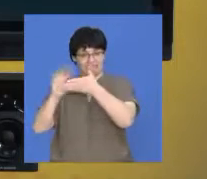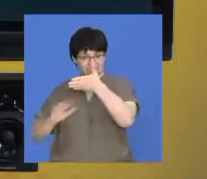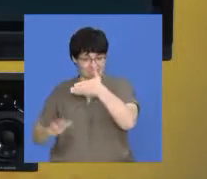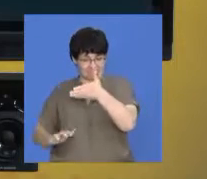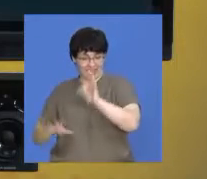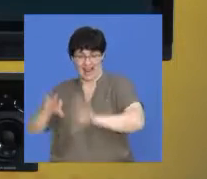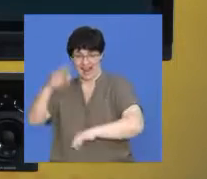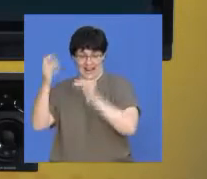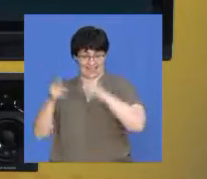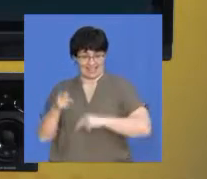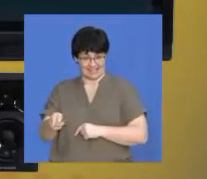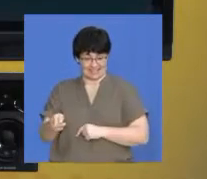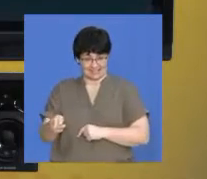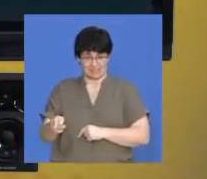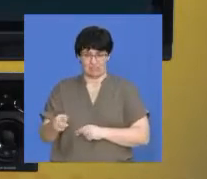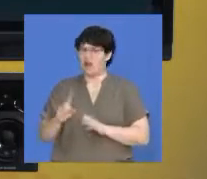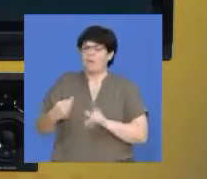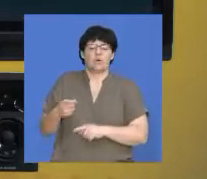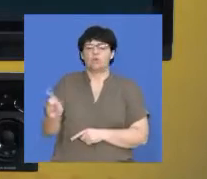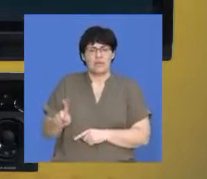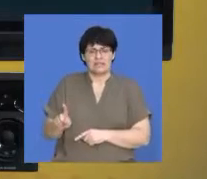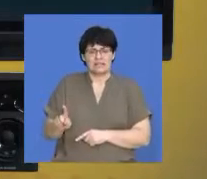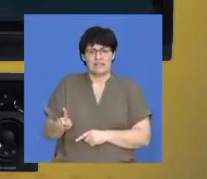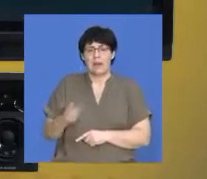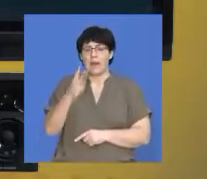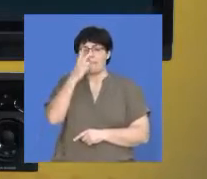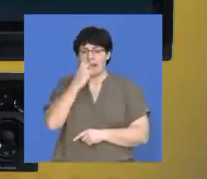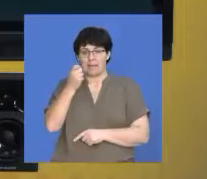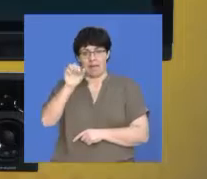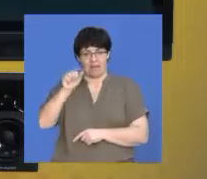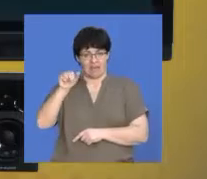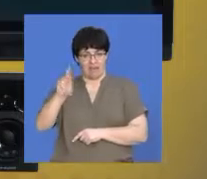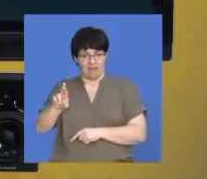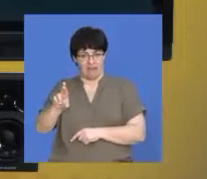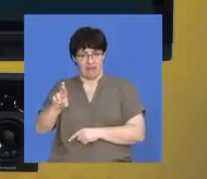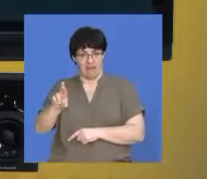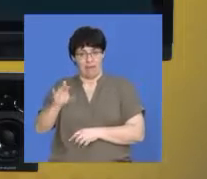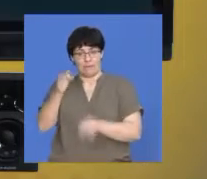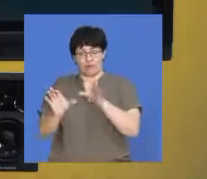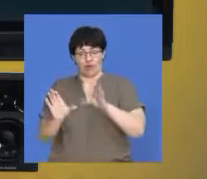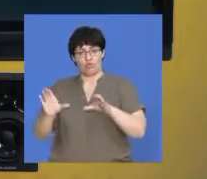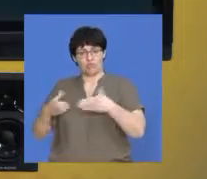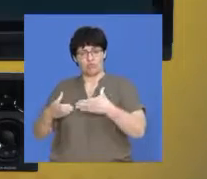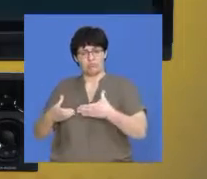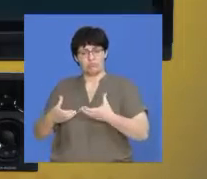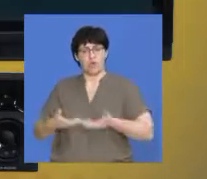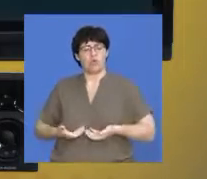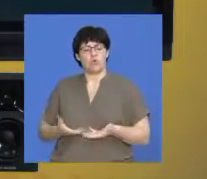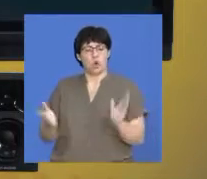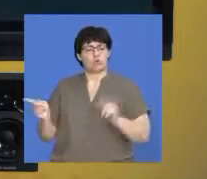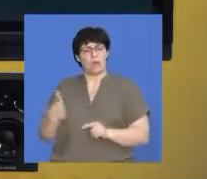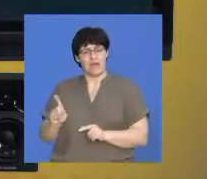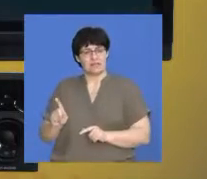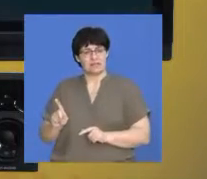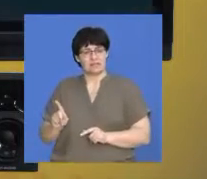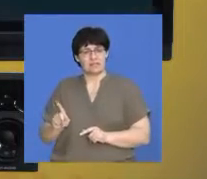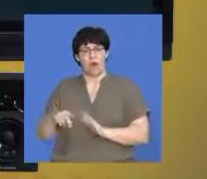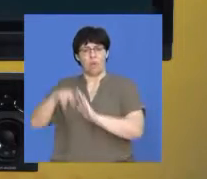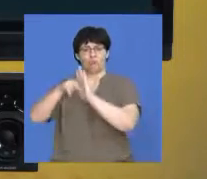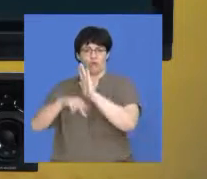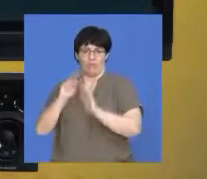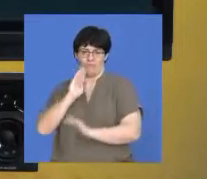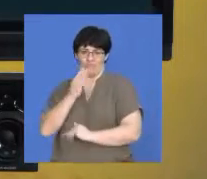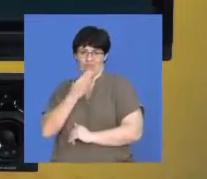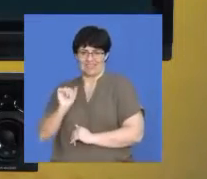analysis source that was about the Black Panther Party launching its breakfast program. And